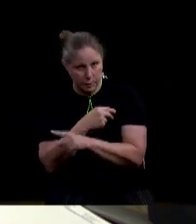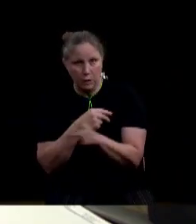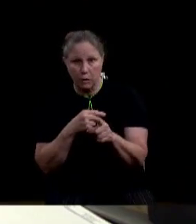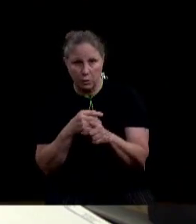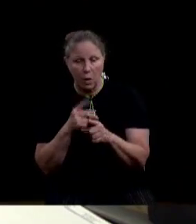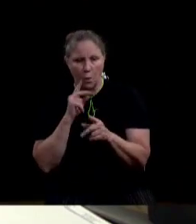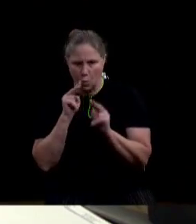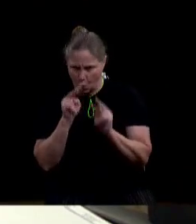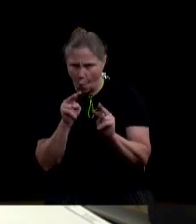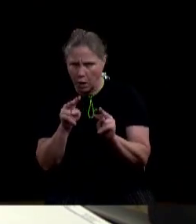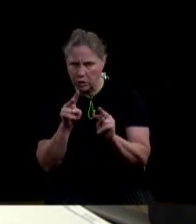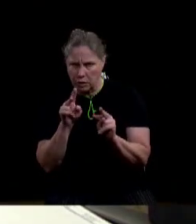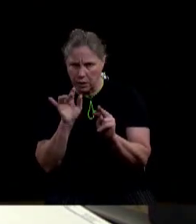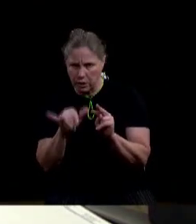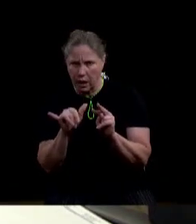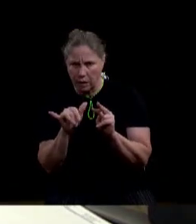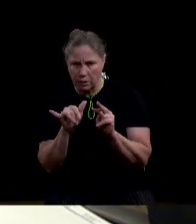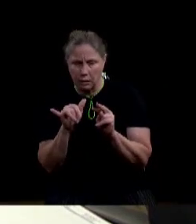and